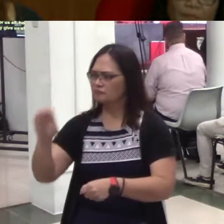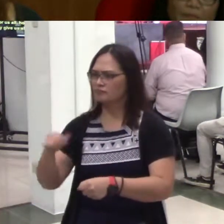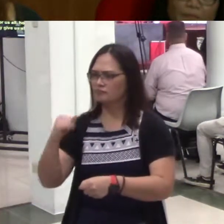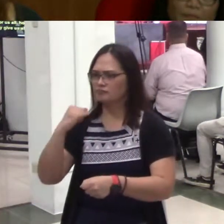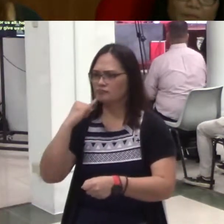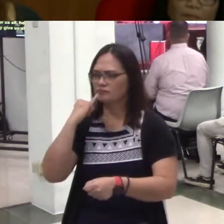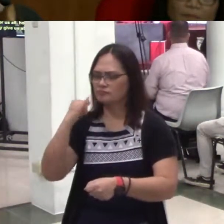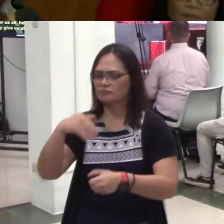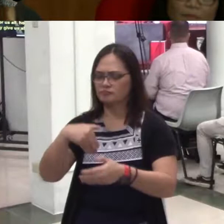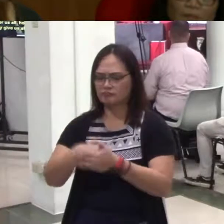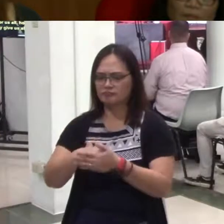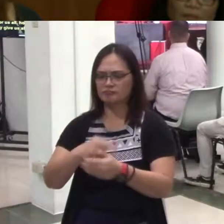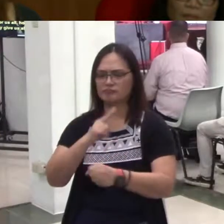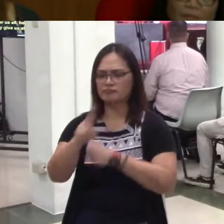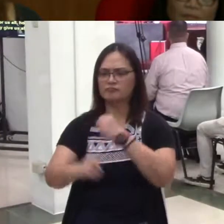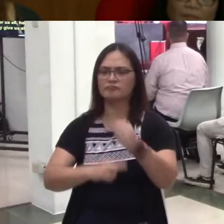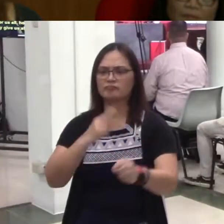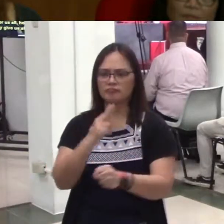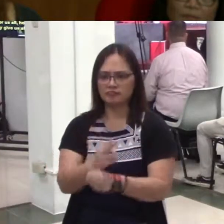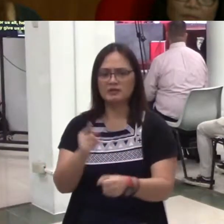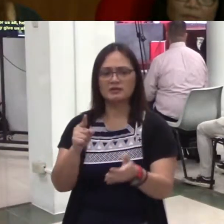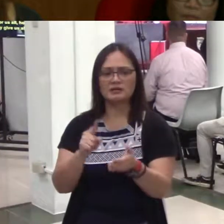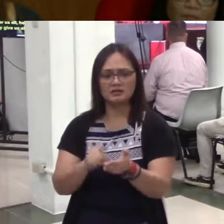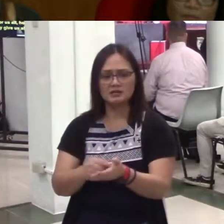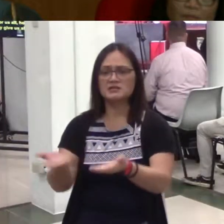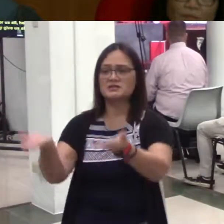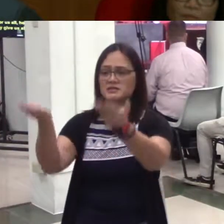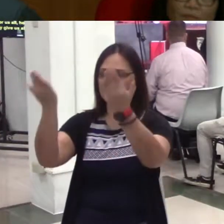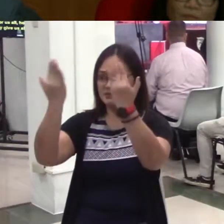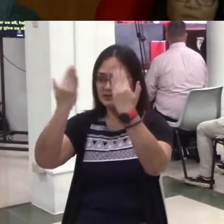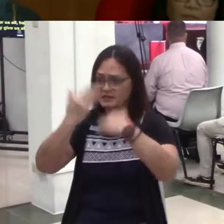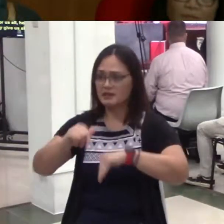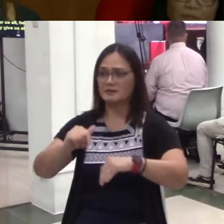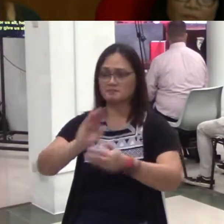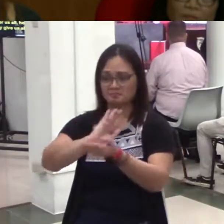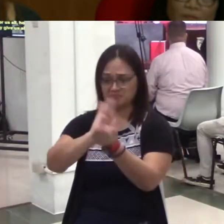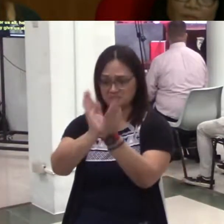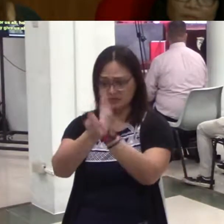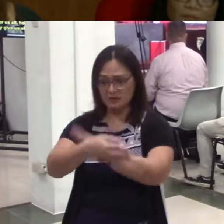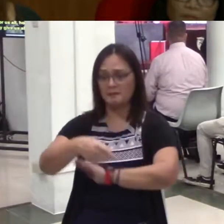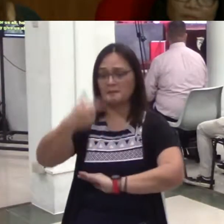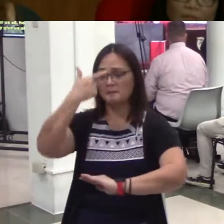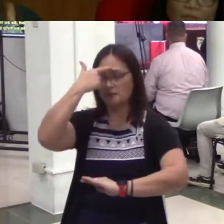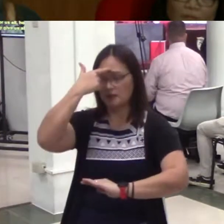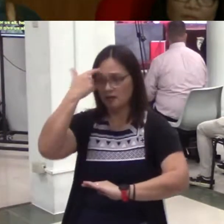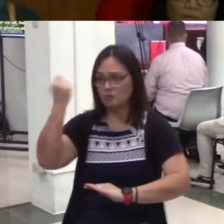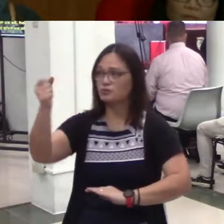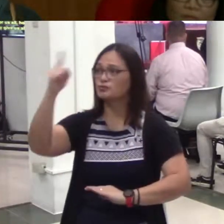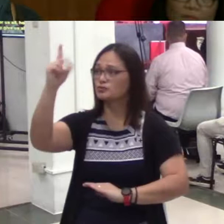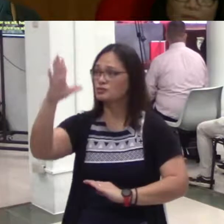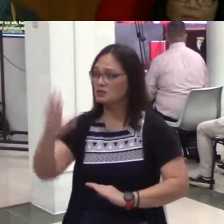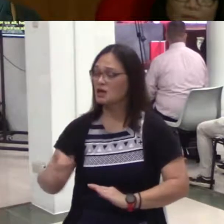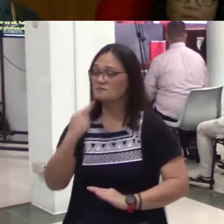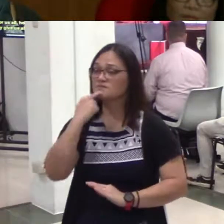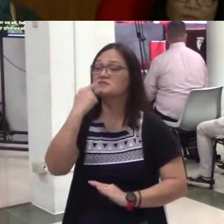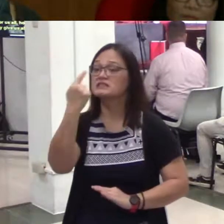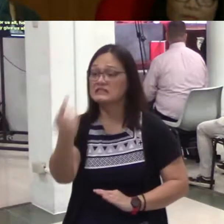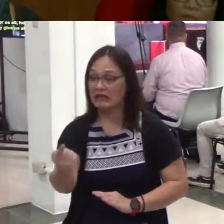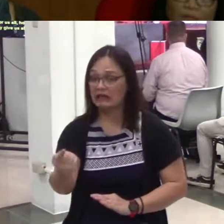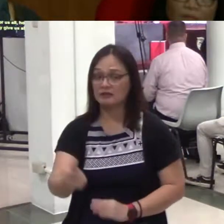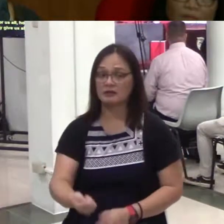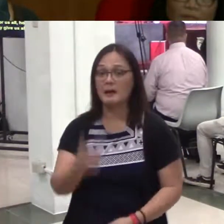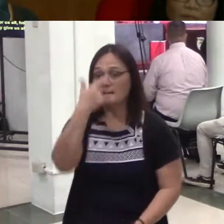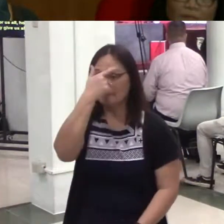That's himself. And look at what he says here. how shall he not with him also